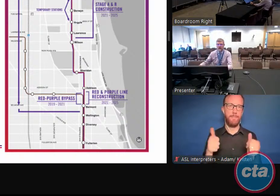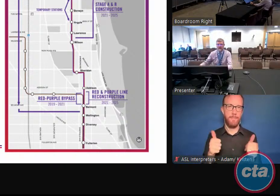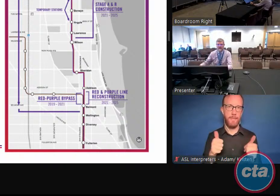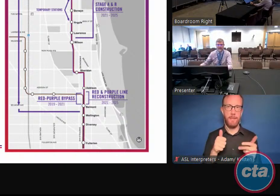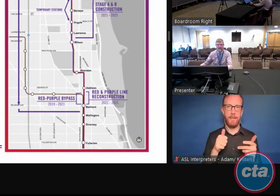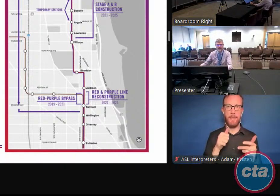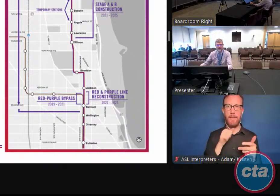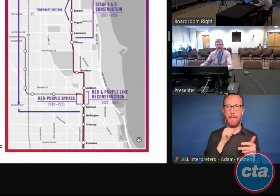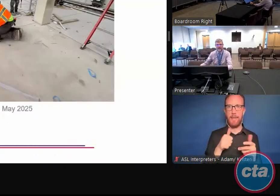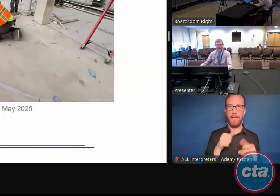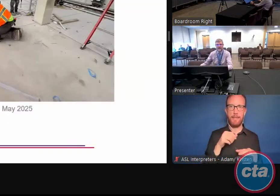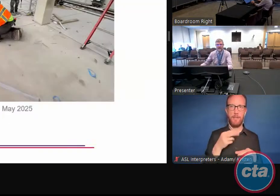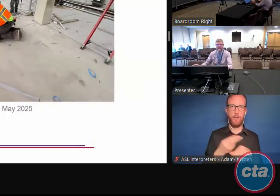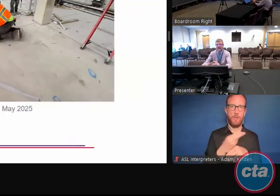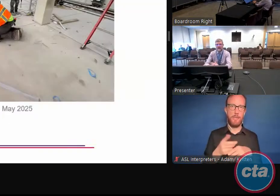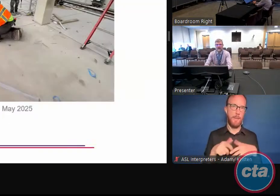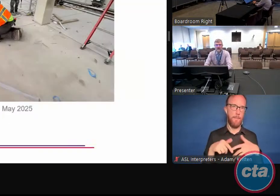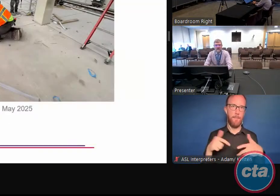currently work in today.